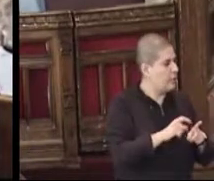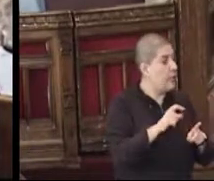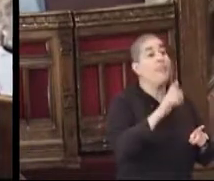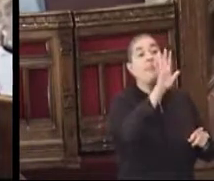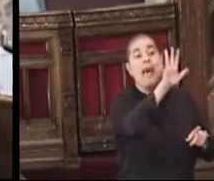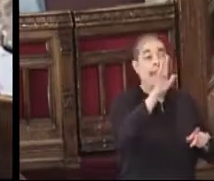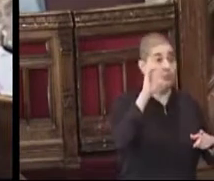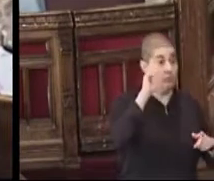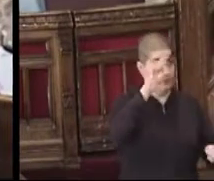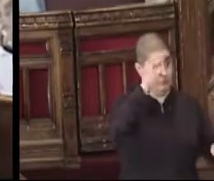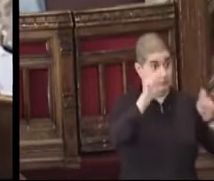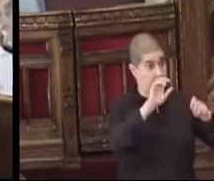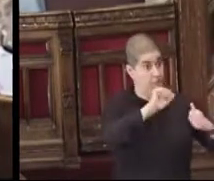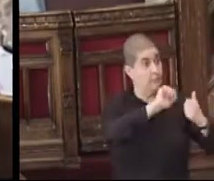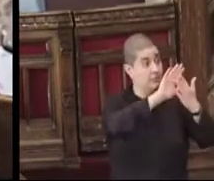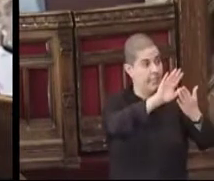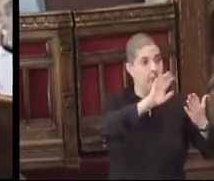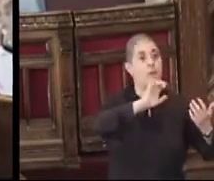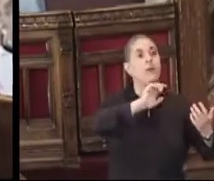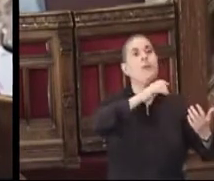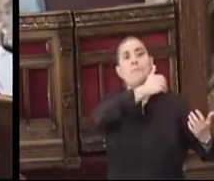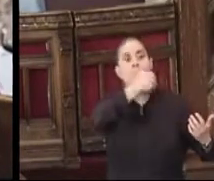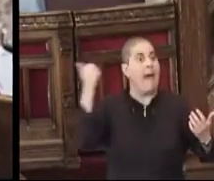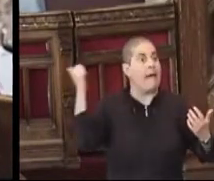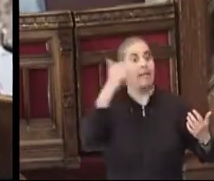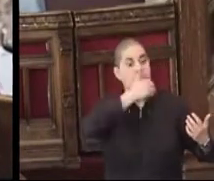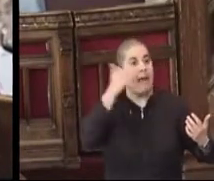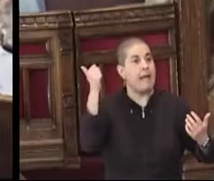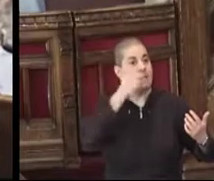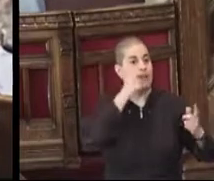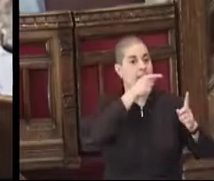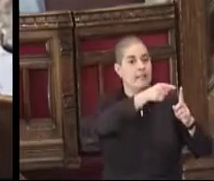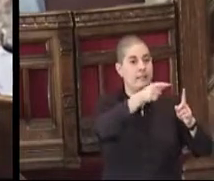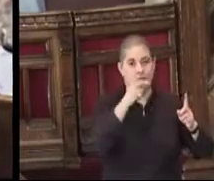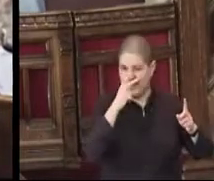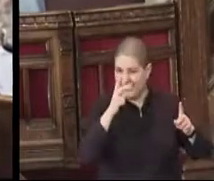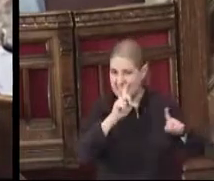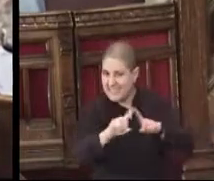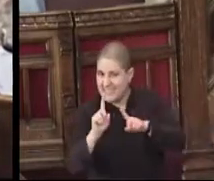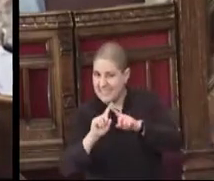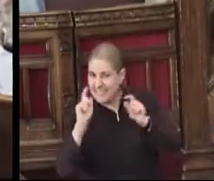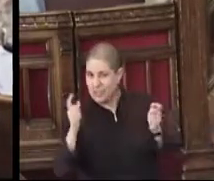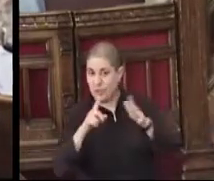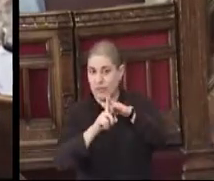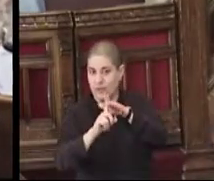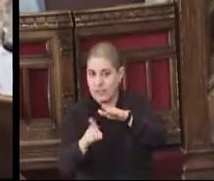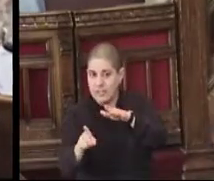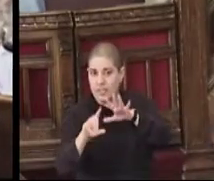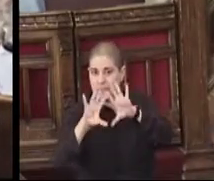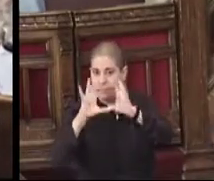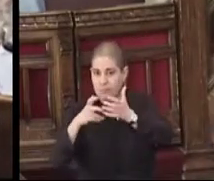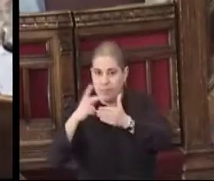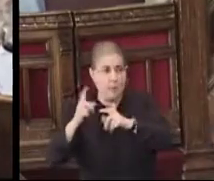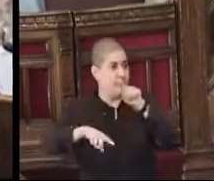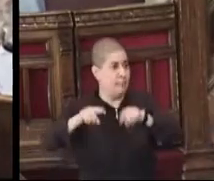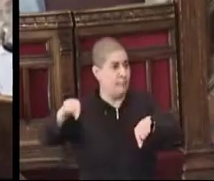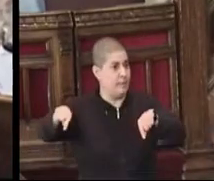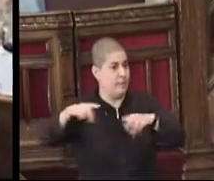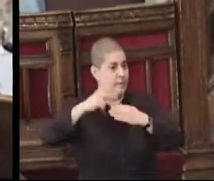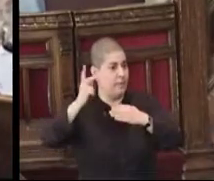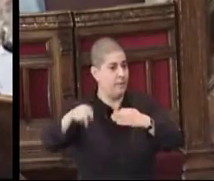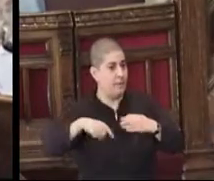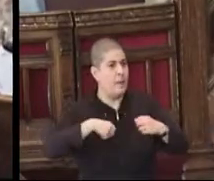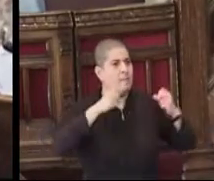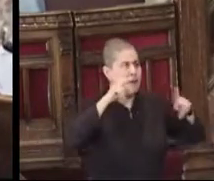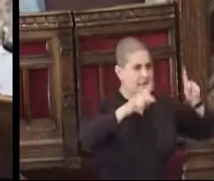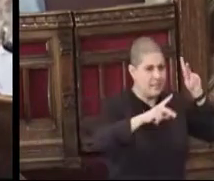transformation. We saw it around equal marriage. We see it today around our refugee program. And as we have done that, many people have